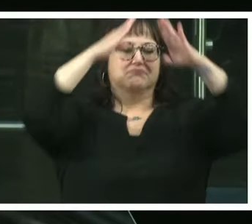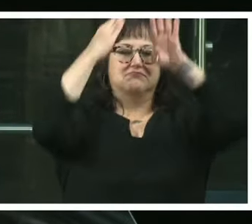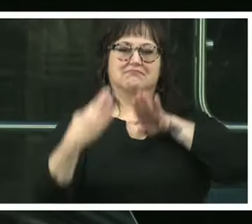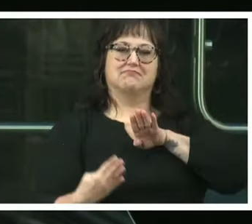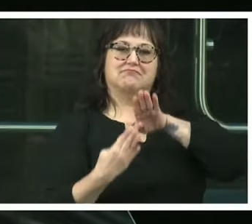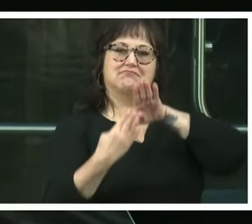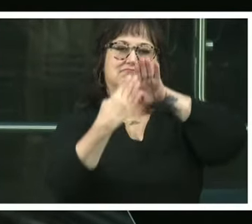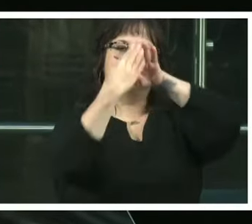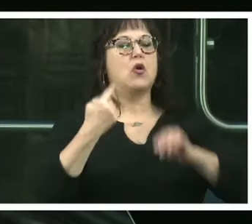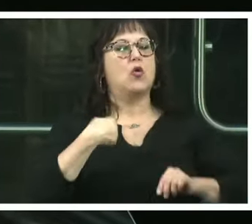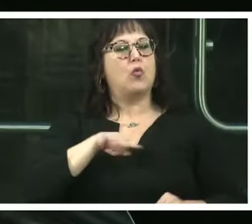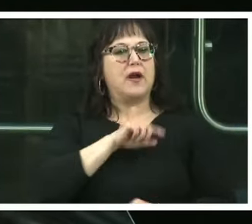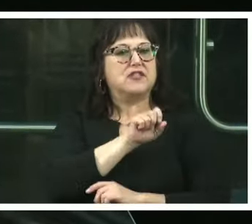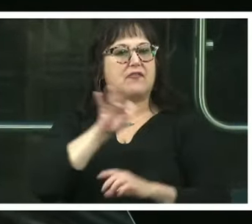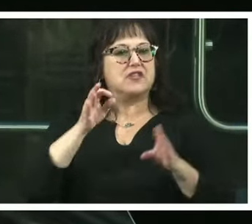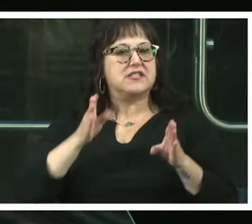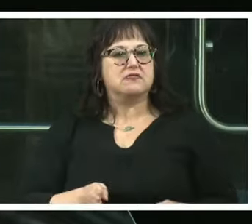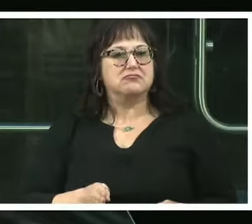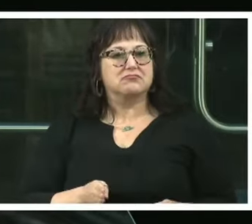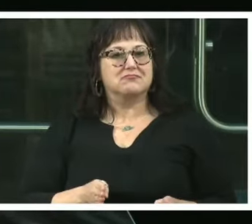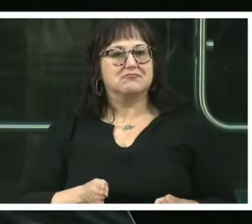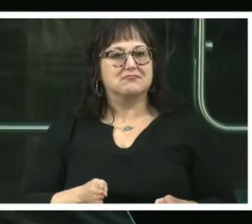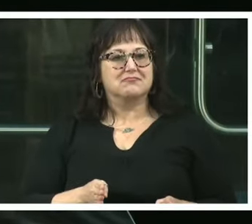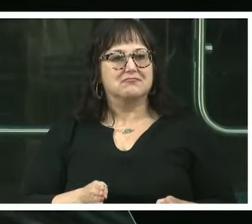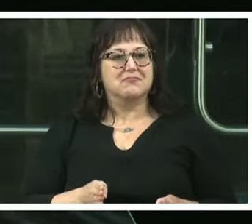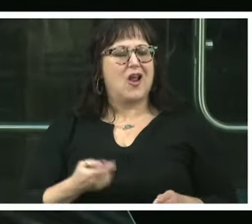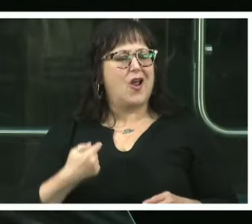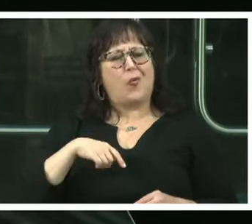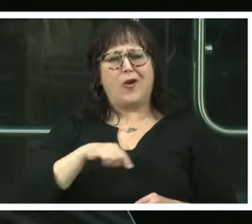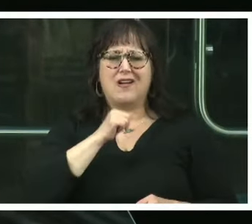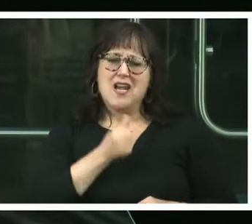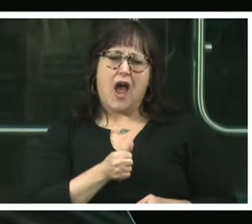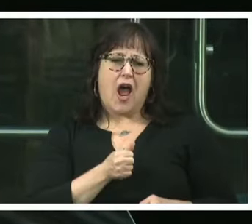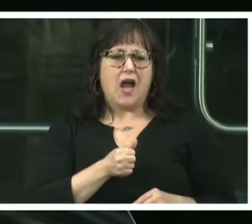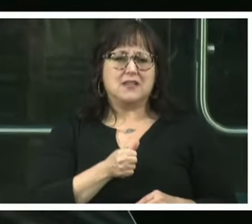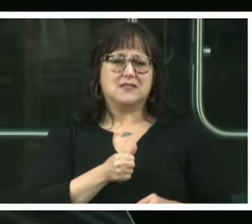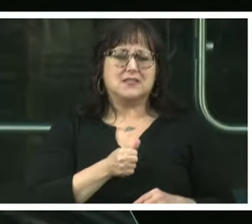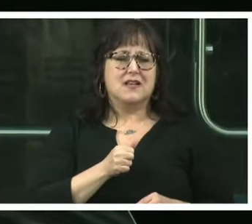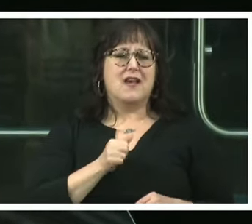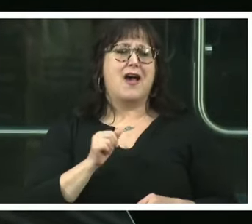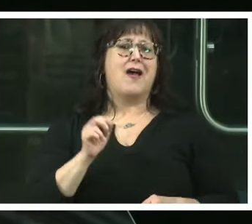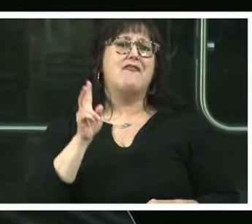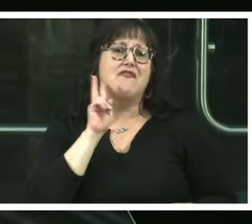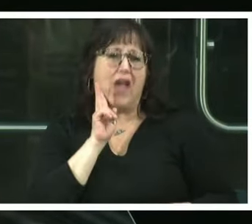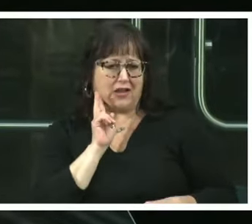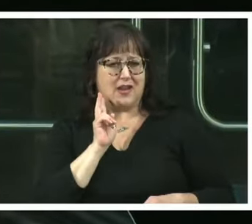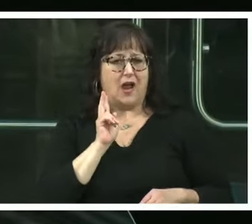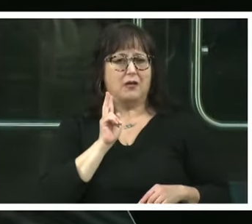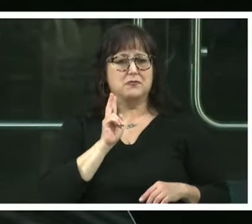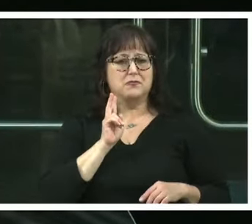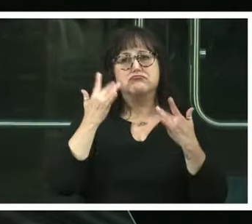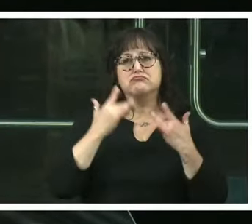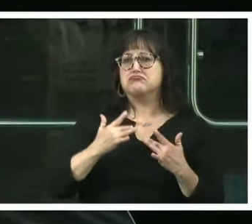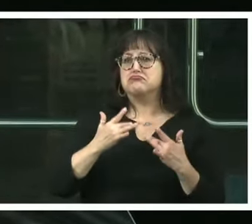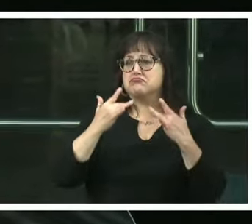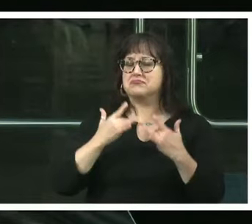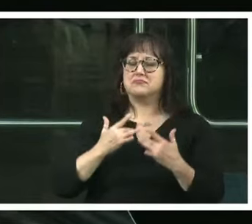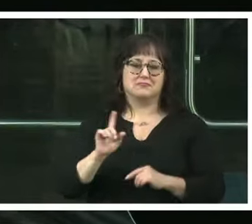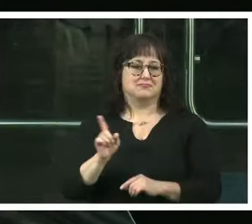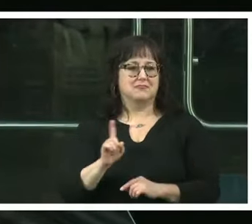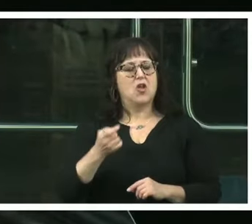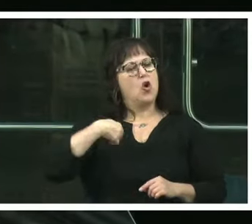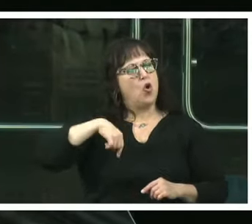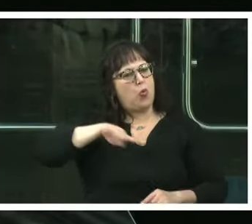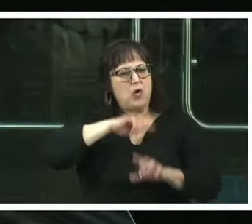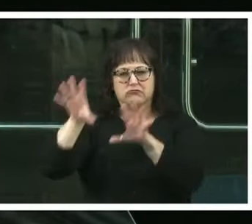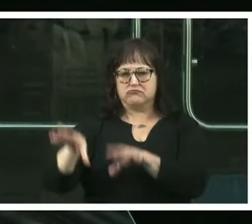Franciscans. We're not beholden to past catastrophes. We're not victims of circumstances. We are the captains of